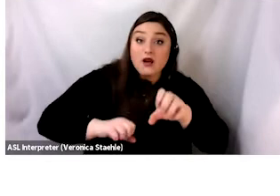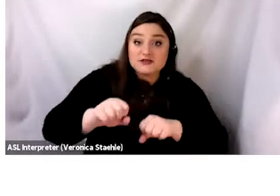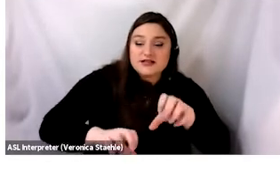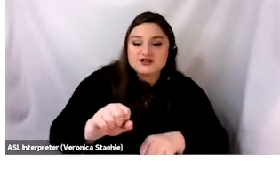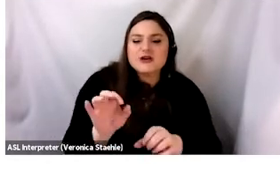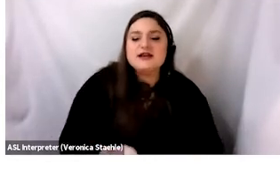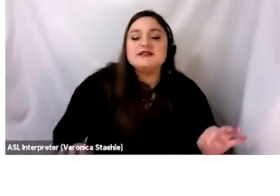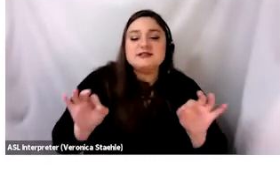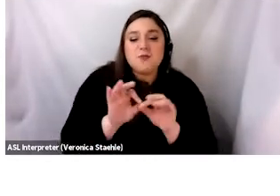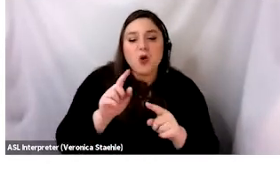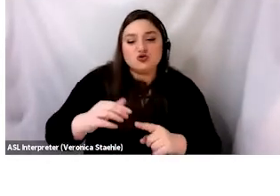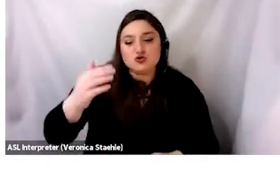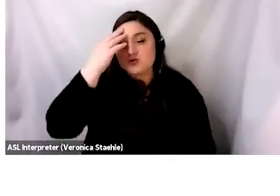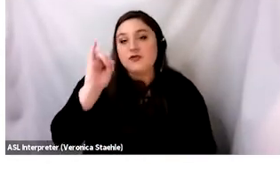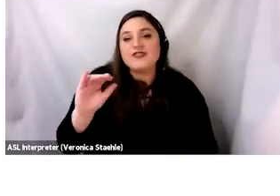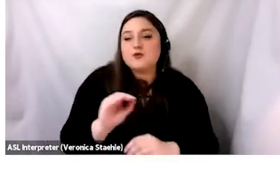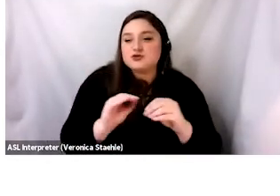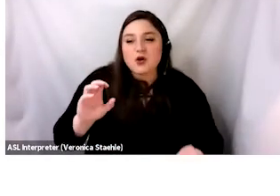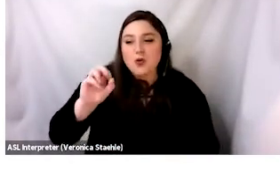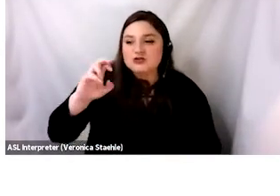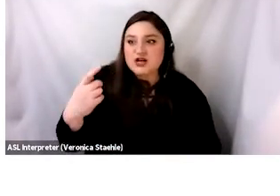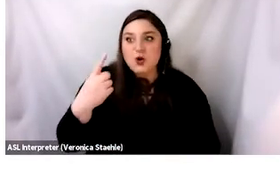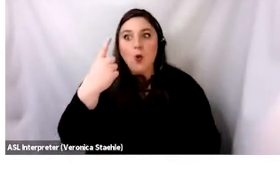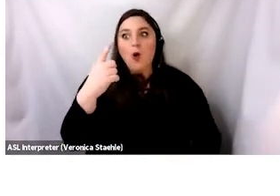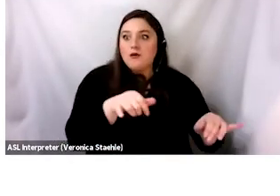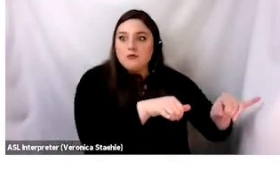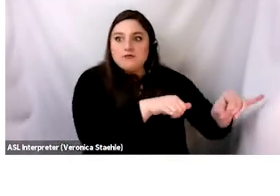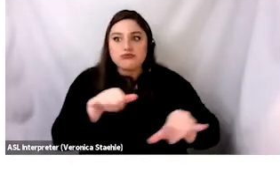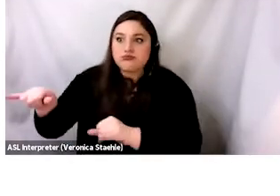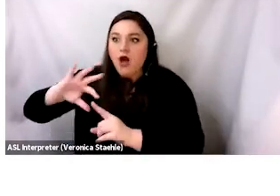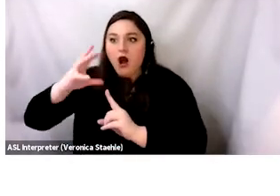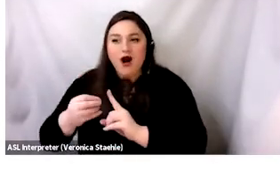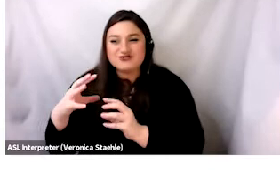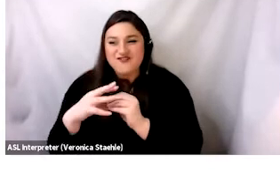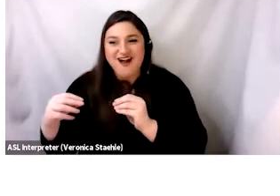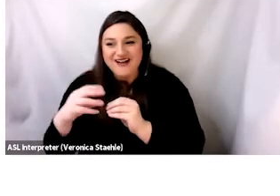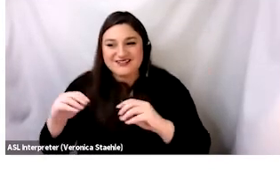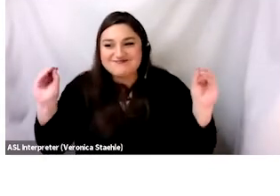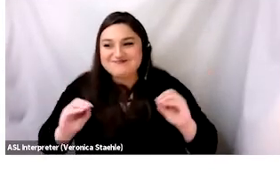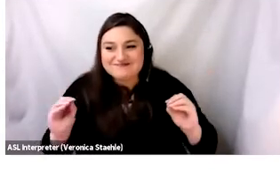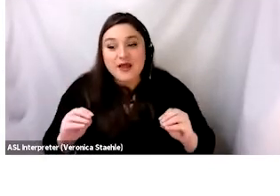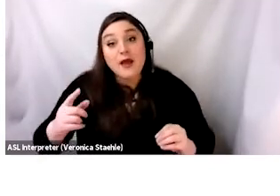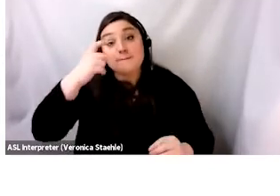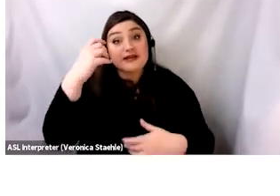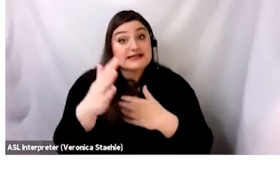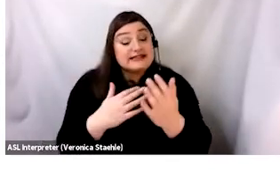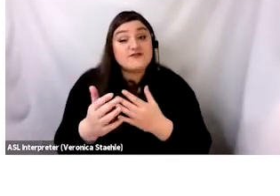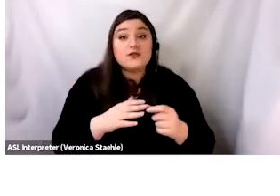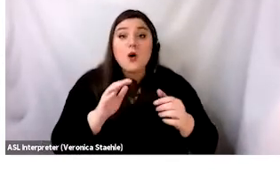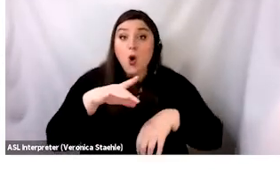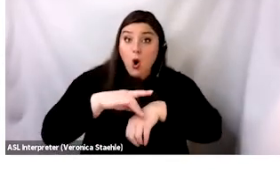almost anywhere in the world before the 18th century. So what this means is that although indigenous people were cultivating cotton and growing